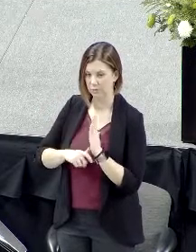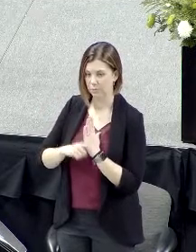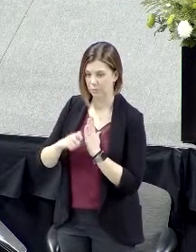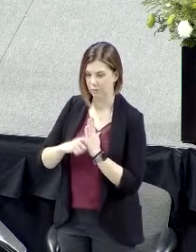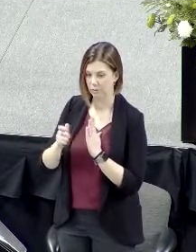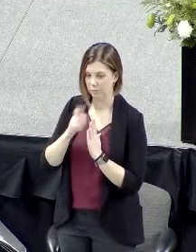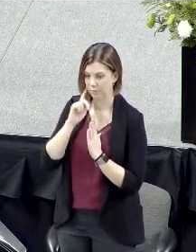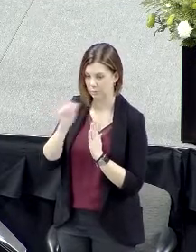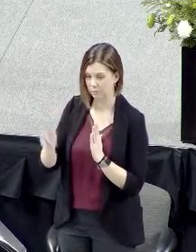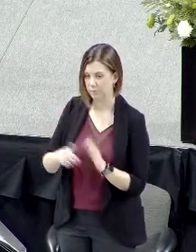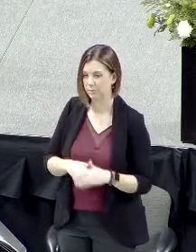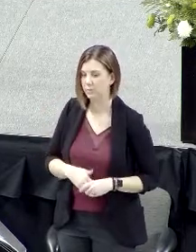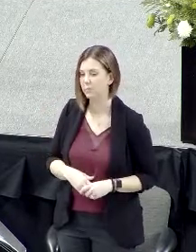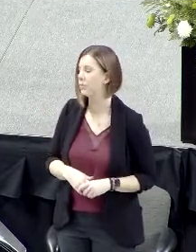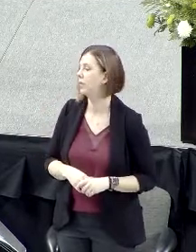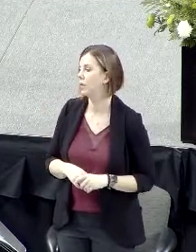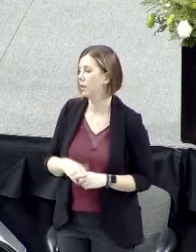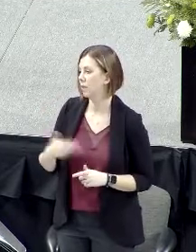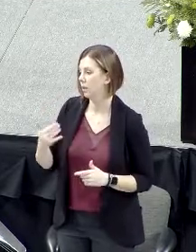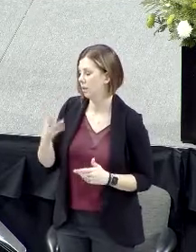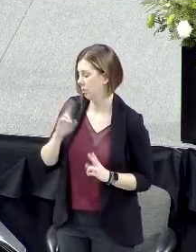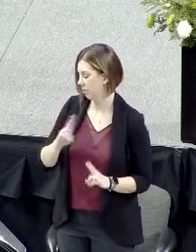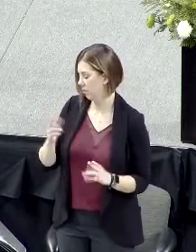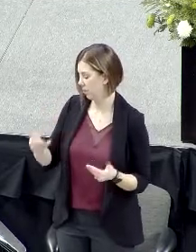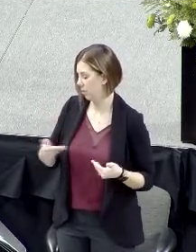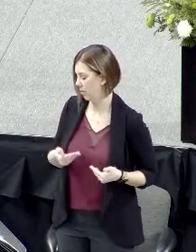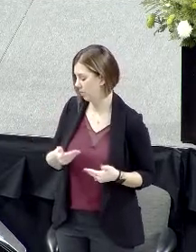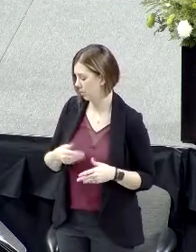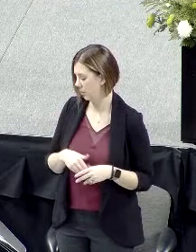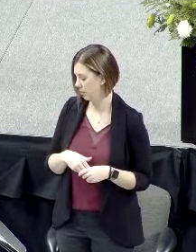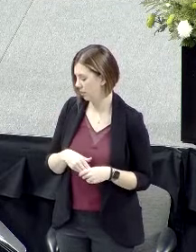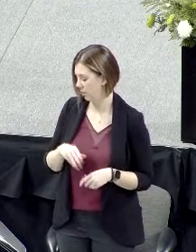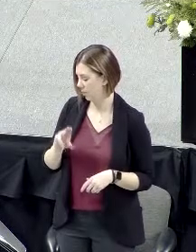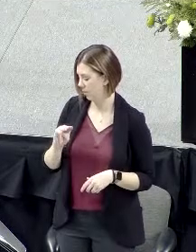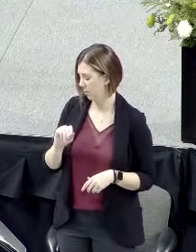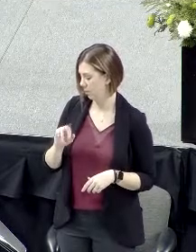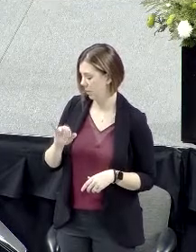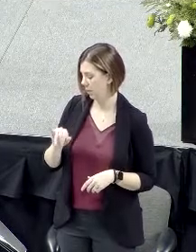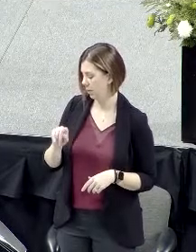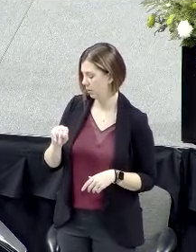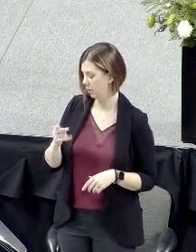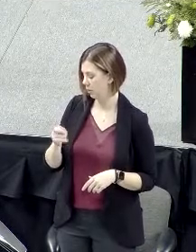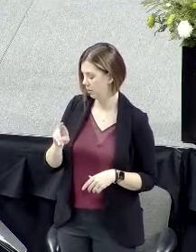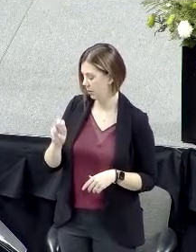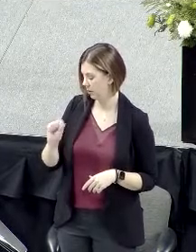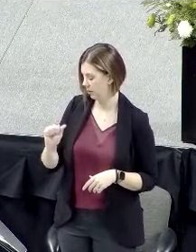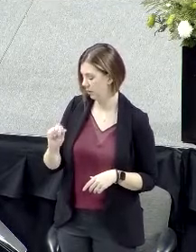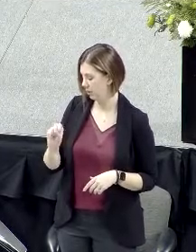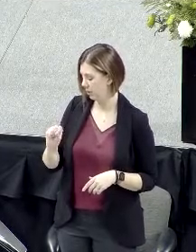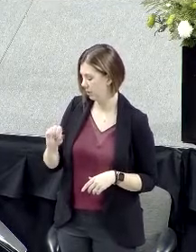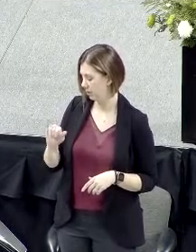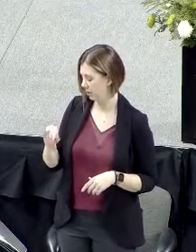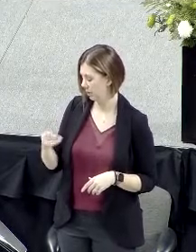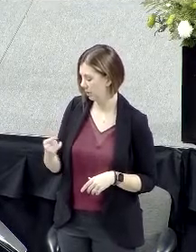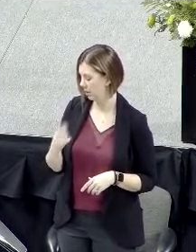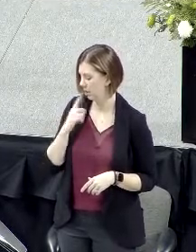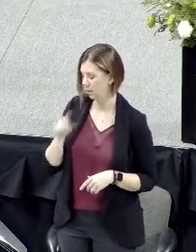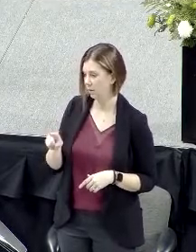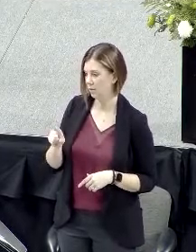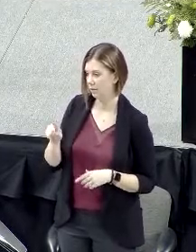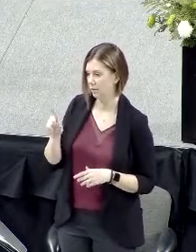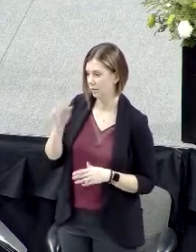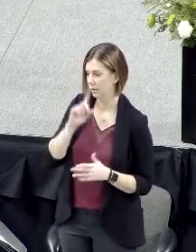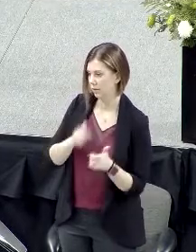Now it is my honor to introduce Dr. Mary Teresa Seig, Dean of the College of Arts, Education, and Humanities for